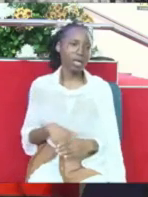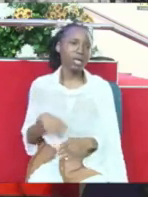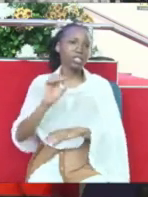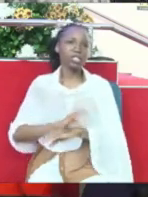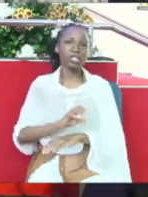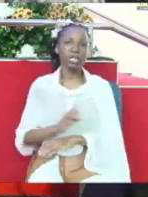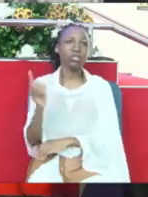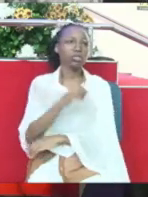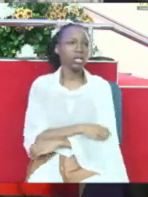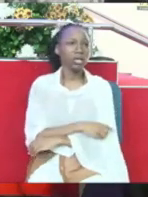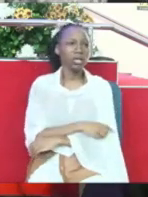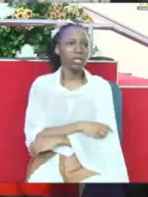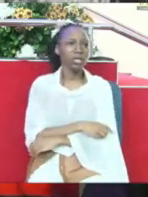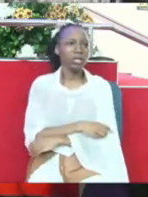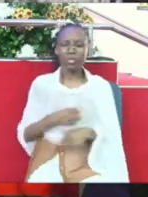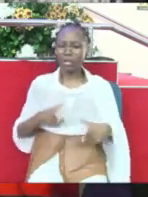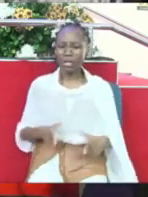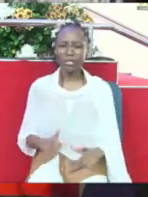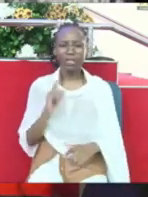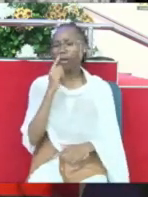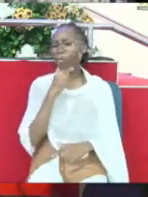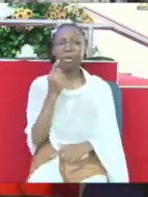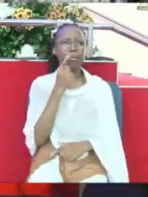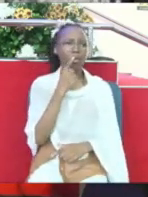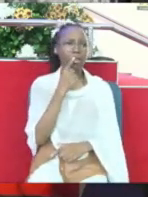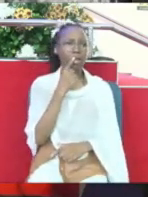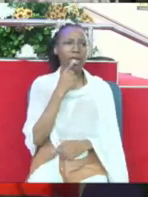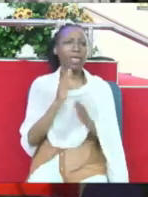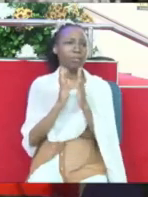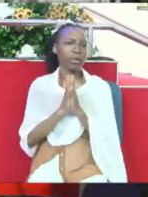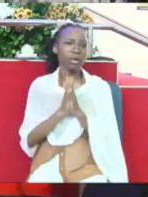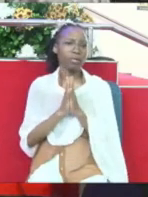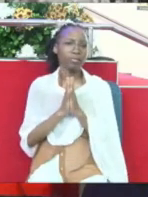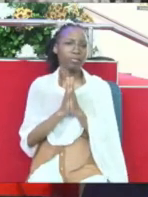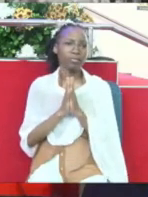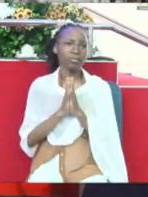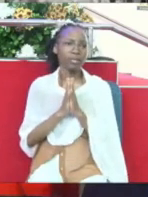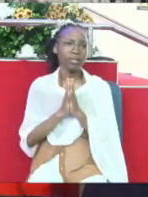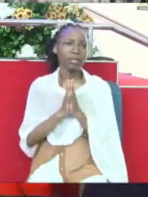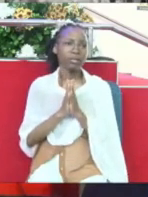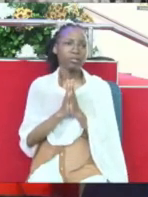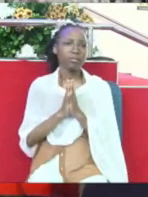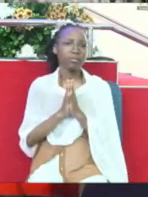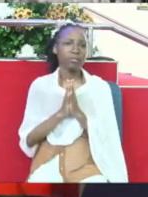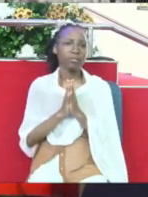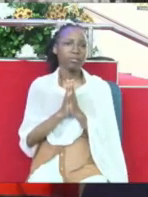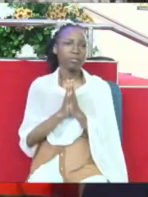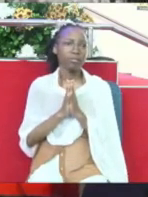lift your voice in prayer. Inua sauti yako katika maombi. Call on him. Muombe. Call on him today.